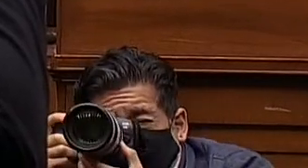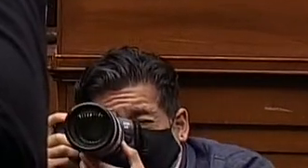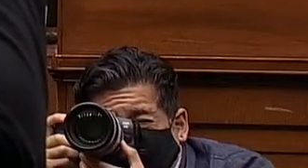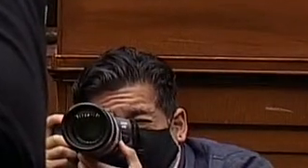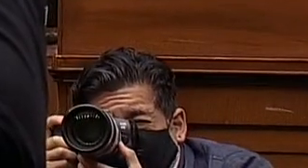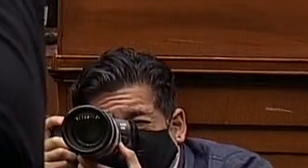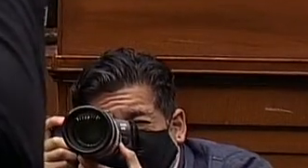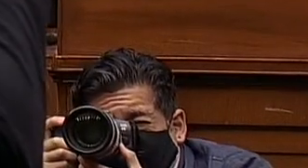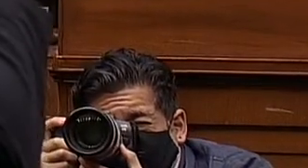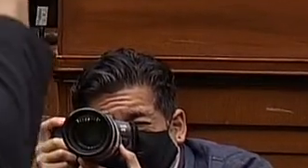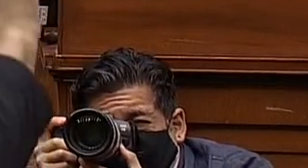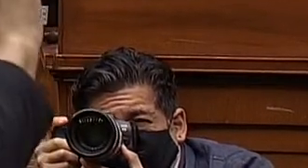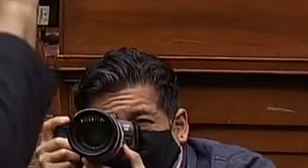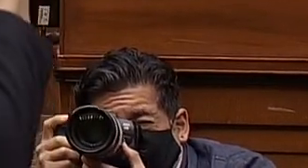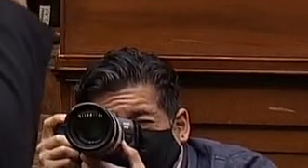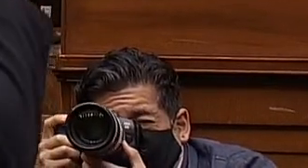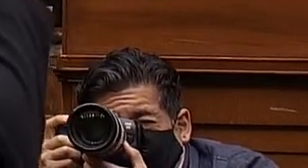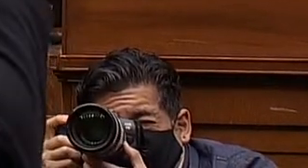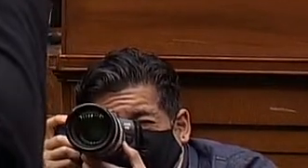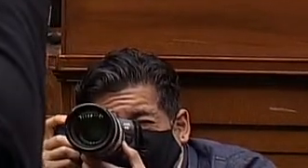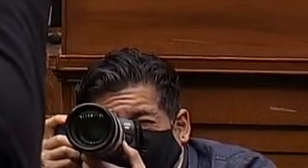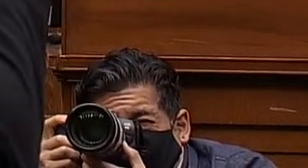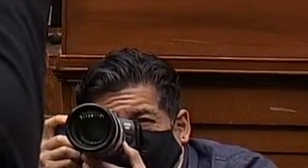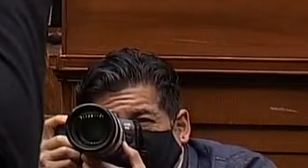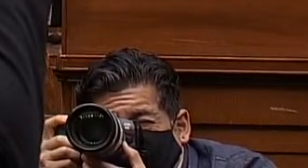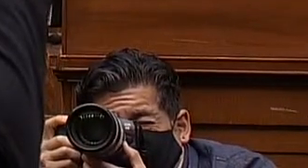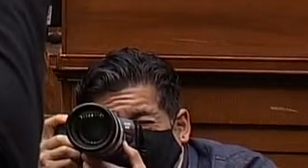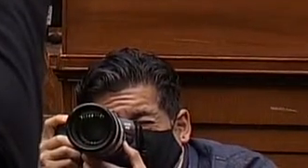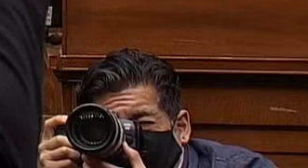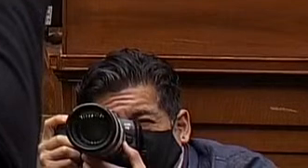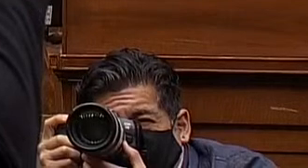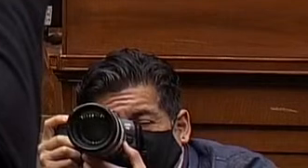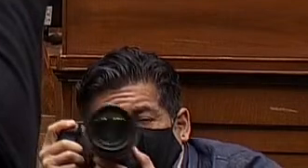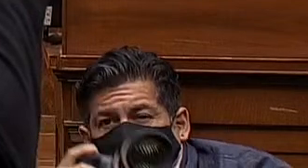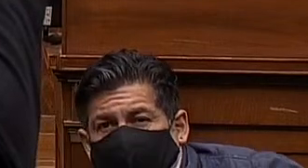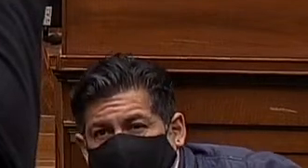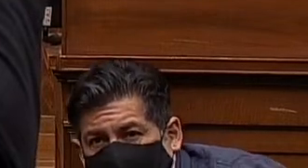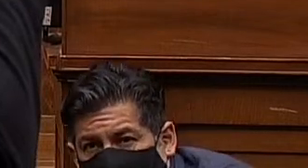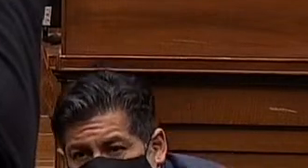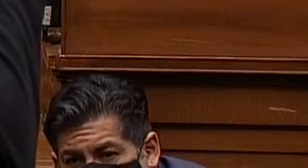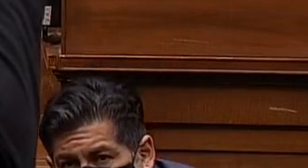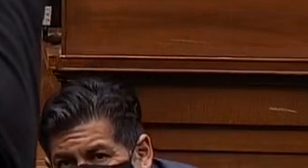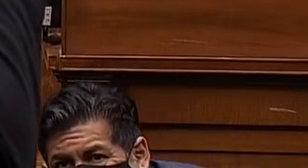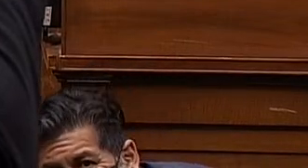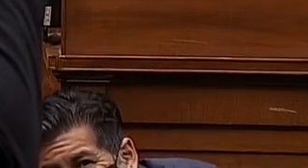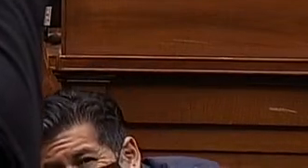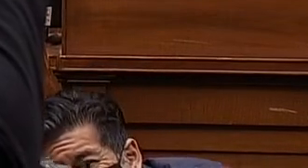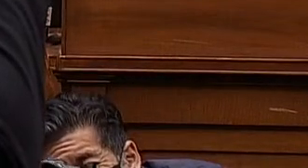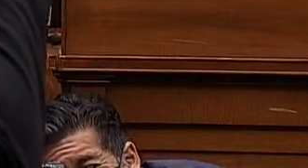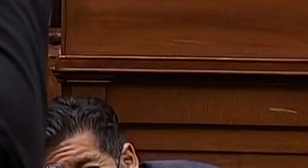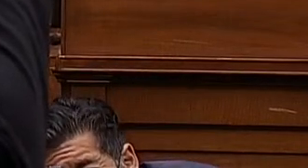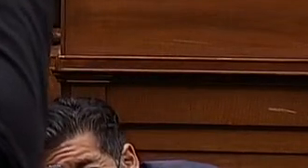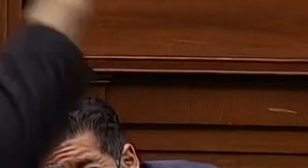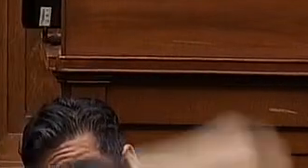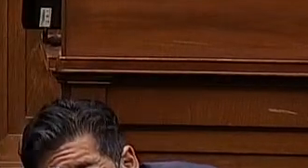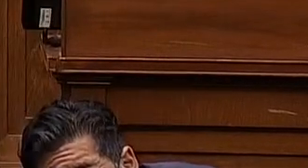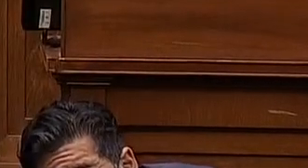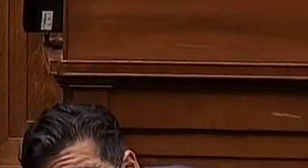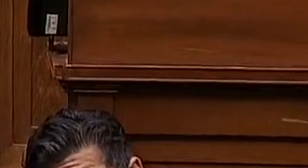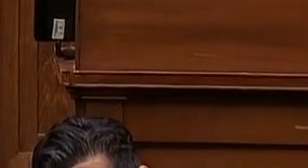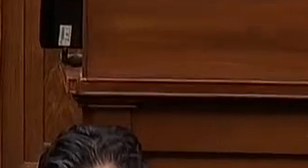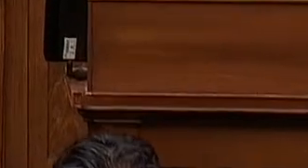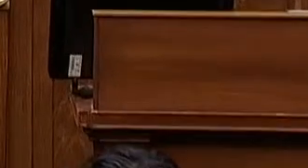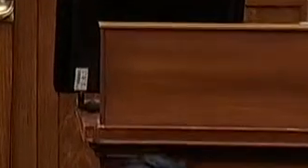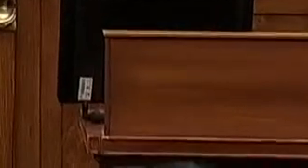God? I do. I do. I do. Let the record show that the witnesses answered in the